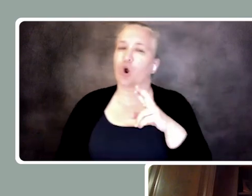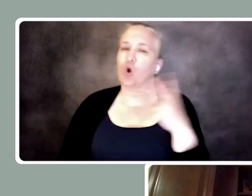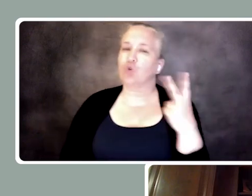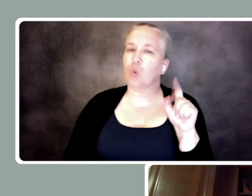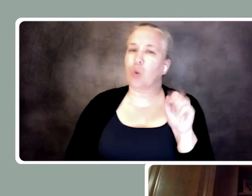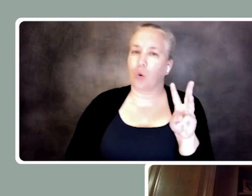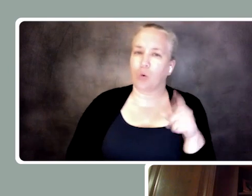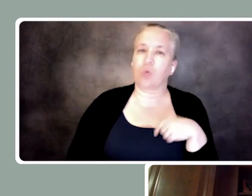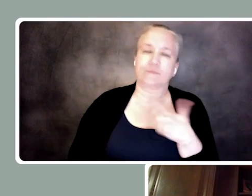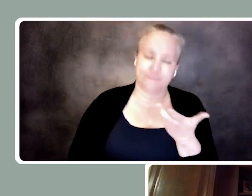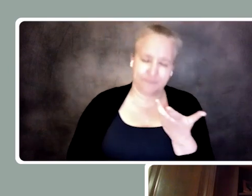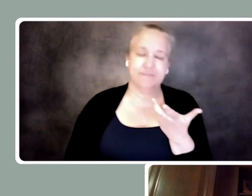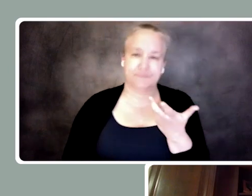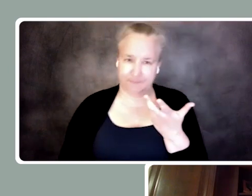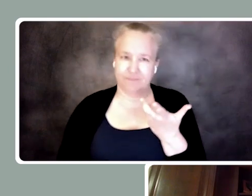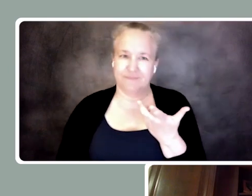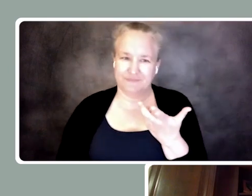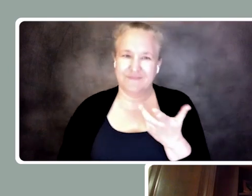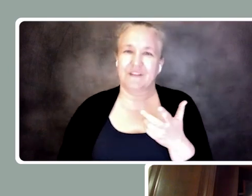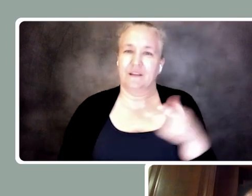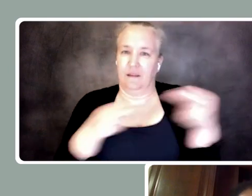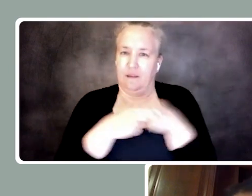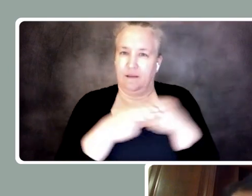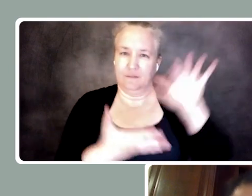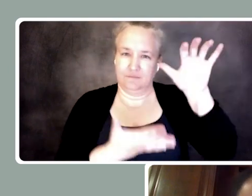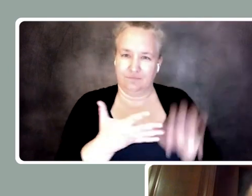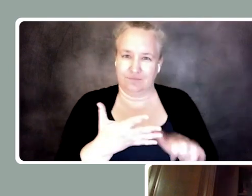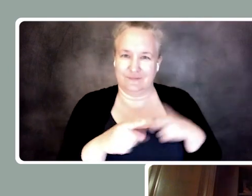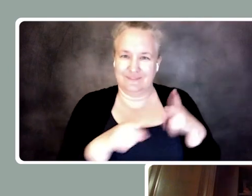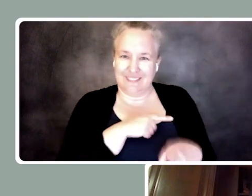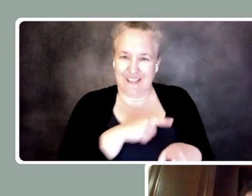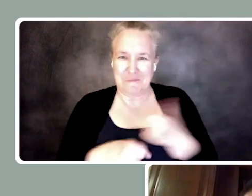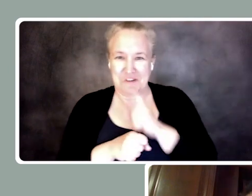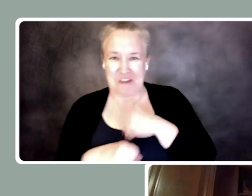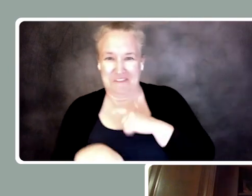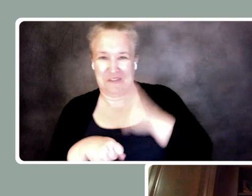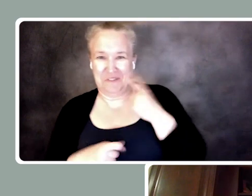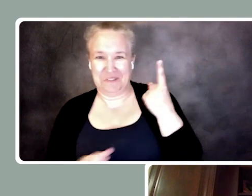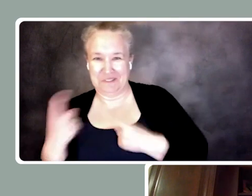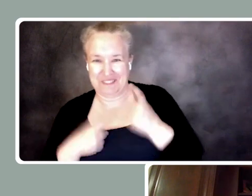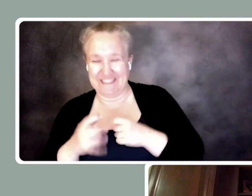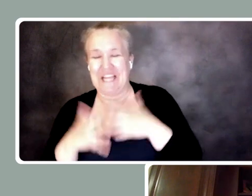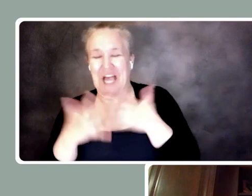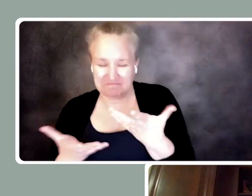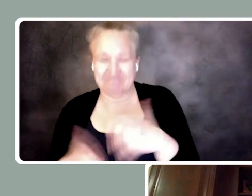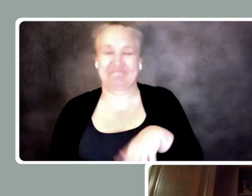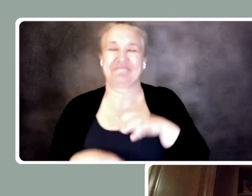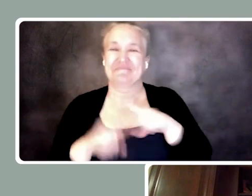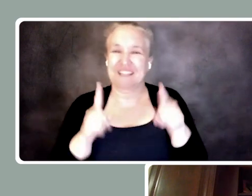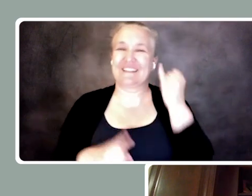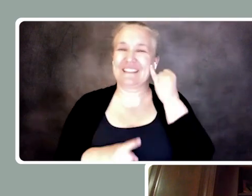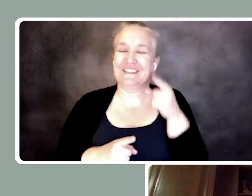I did rush through my slides. I wanted to make sure we had time for questions because that can go down. So, but if you look